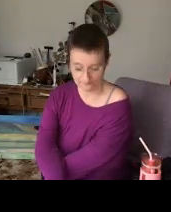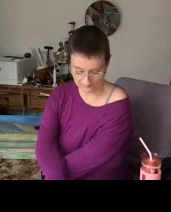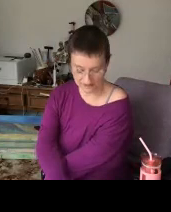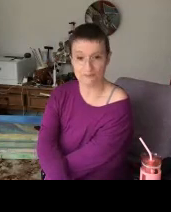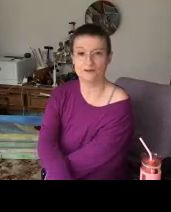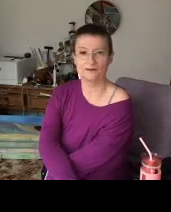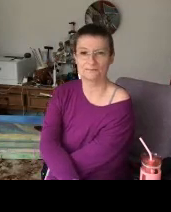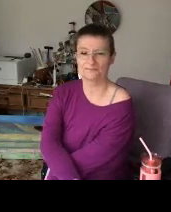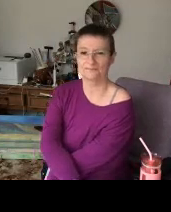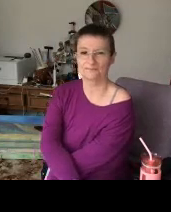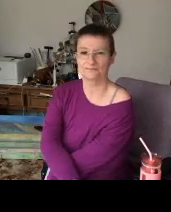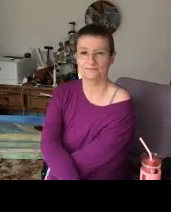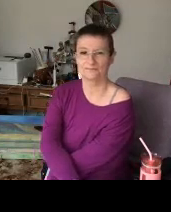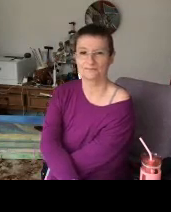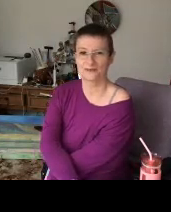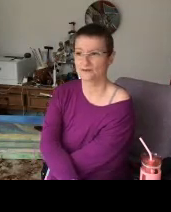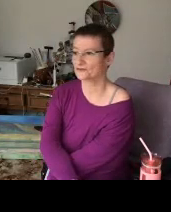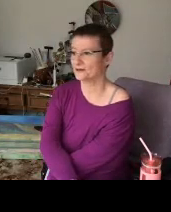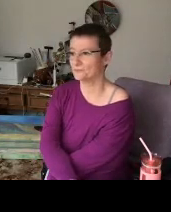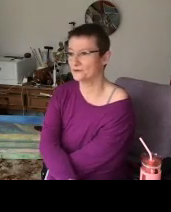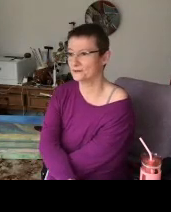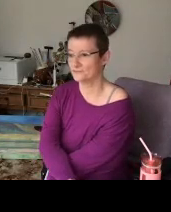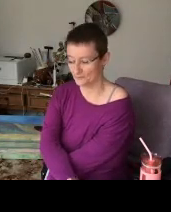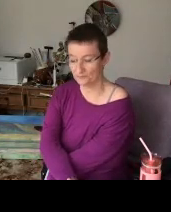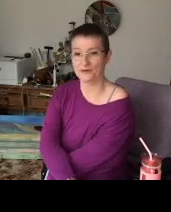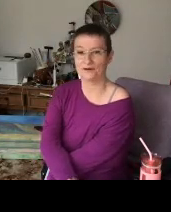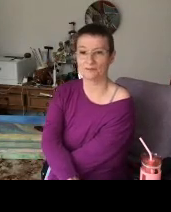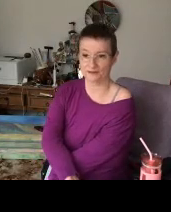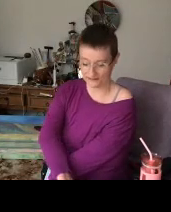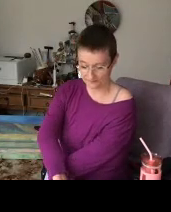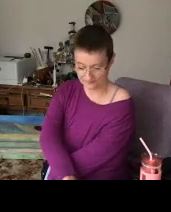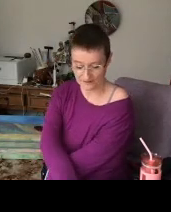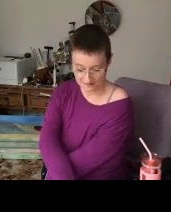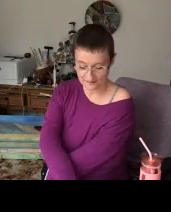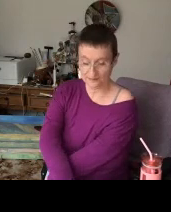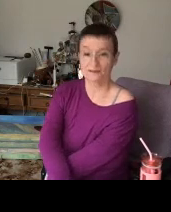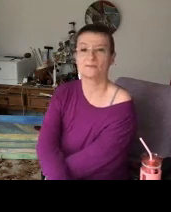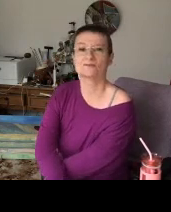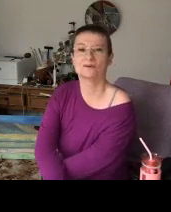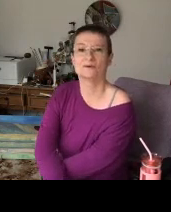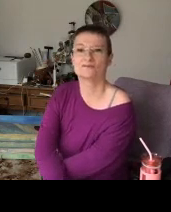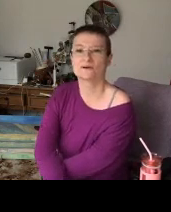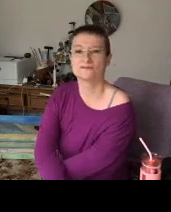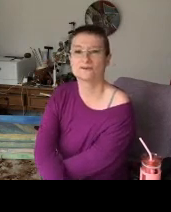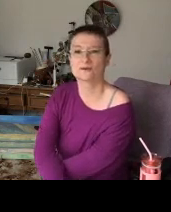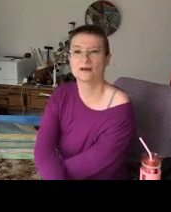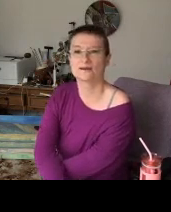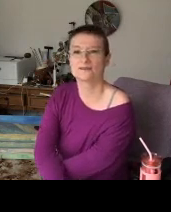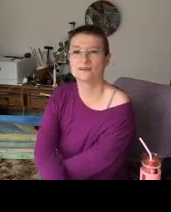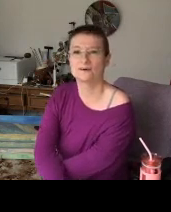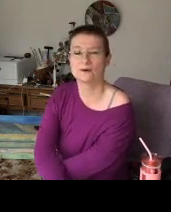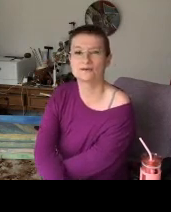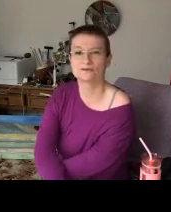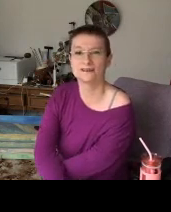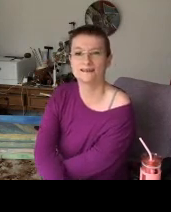Oh, there we go. Because I'm on my iPad here. I'm just going to move it over so I